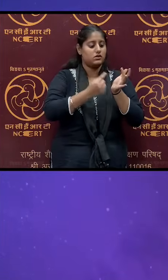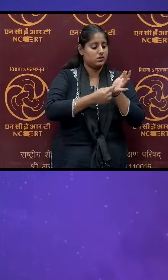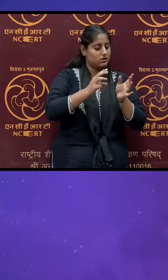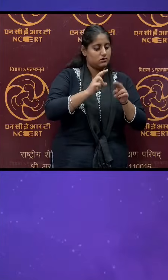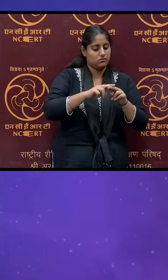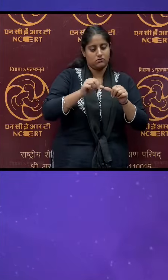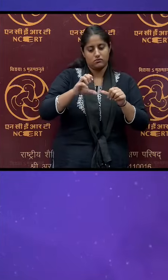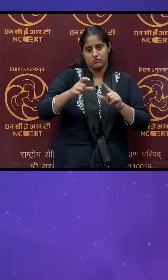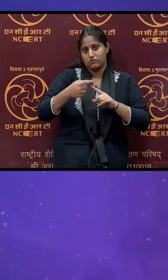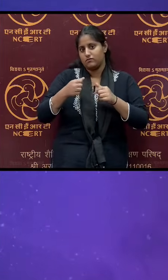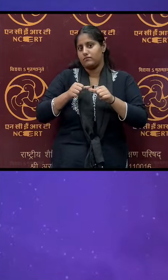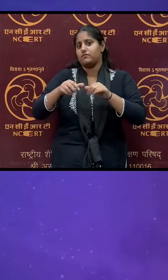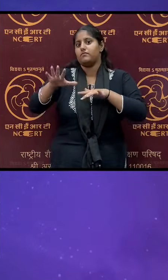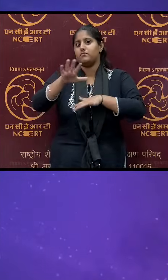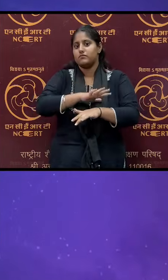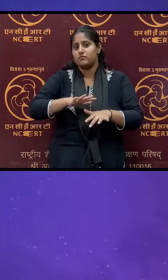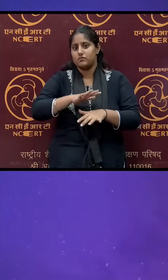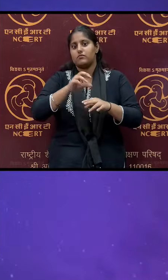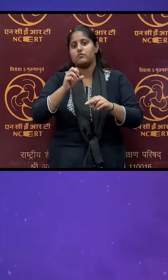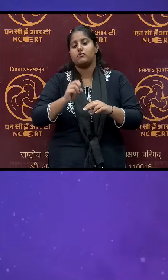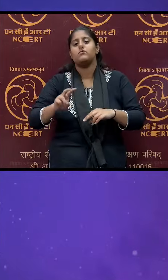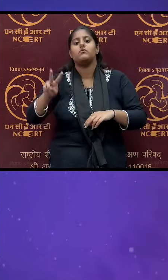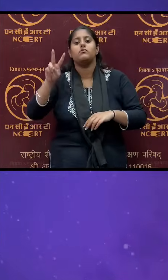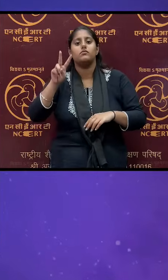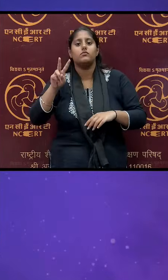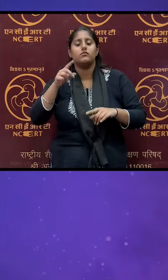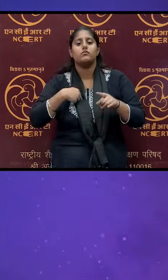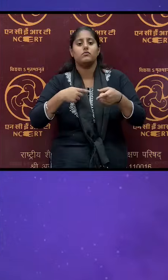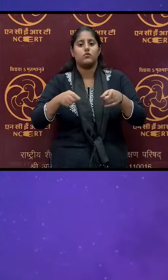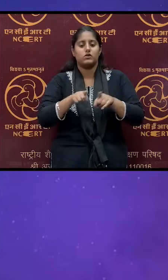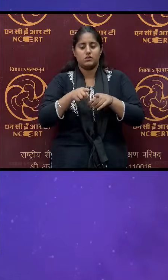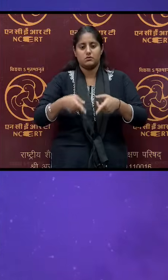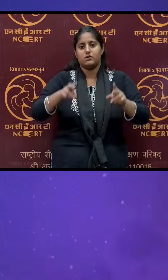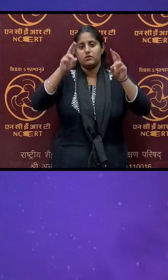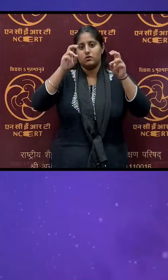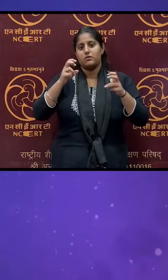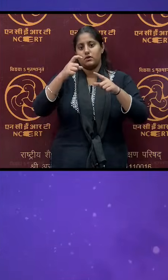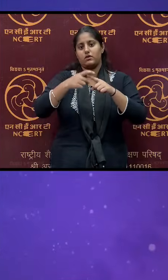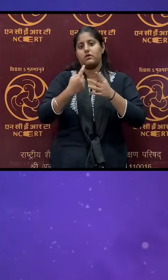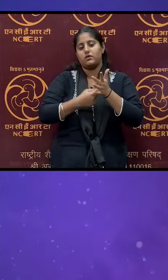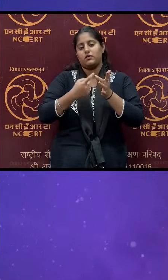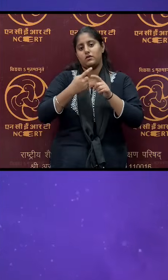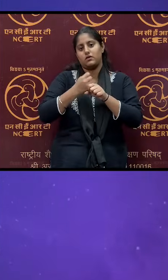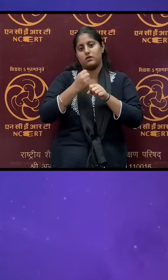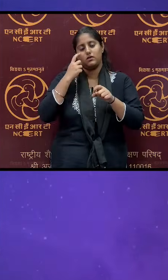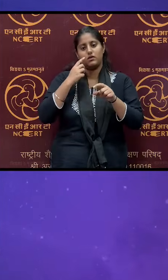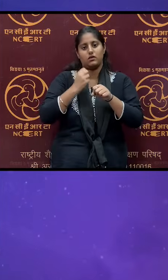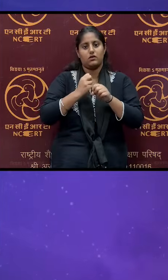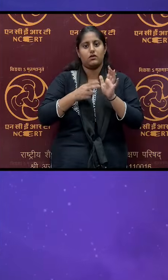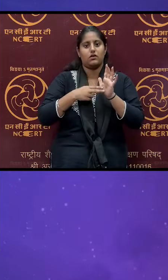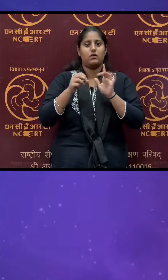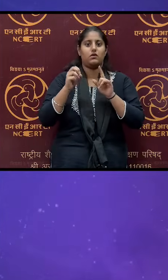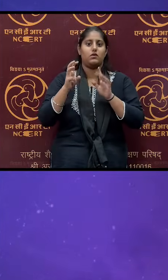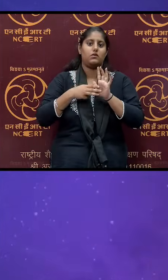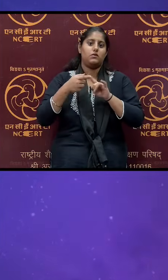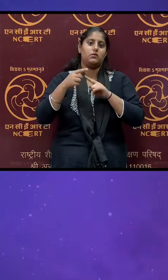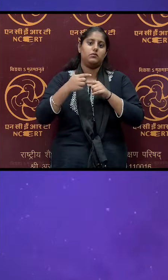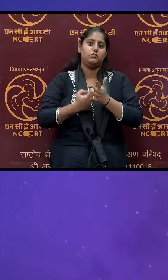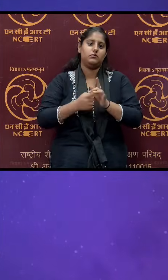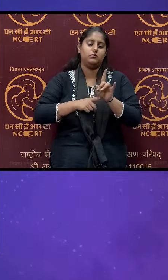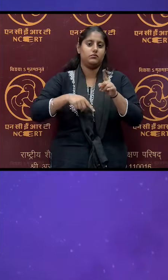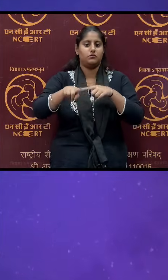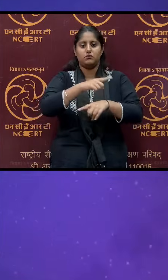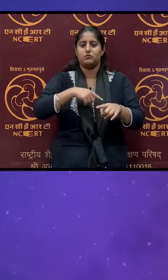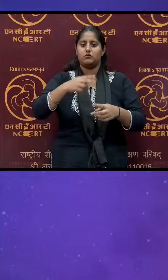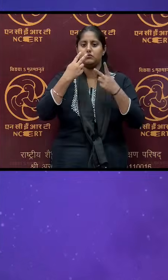volumes, or the topic which we are going to study today, that is trigonometry. Our viewers will come to know that trigonometry is a topic